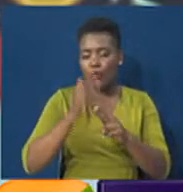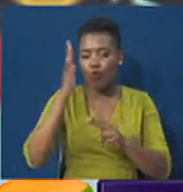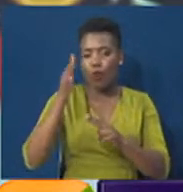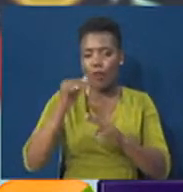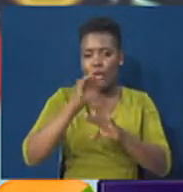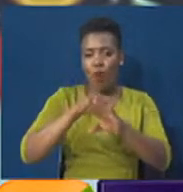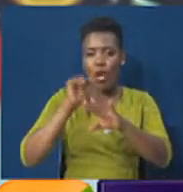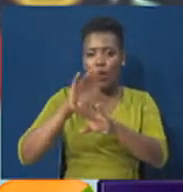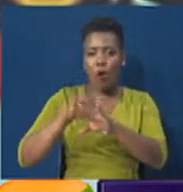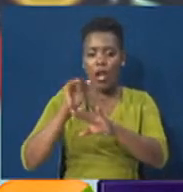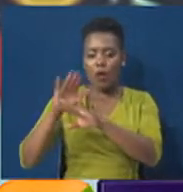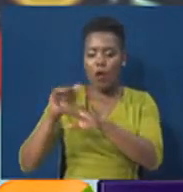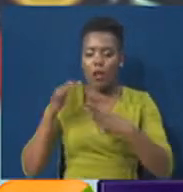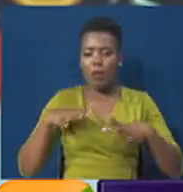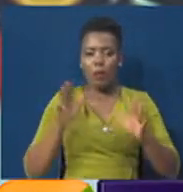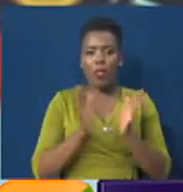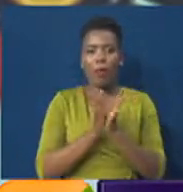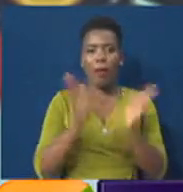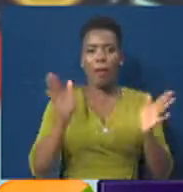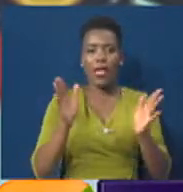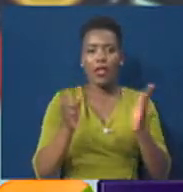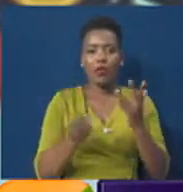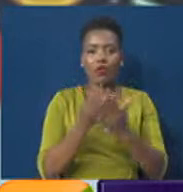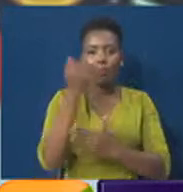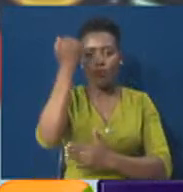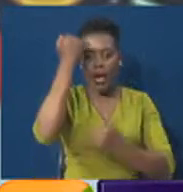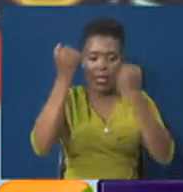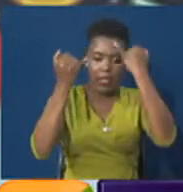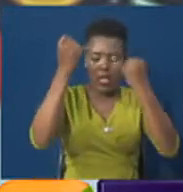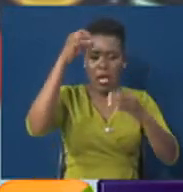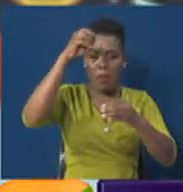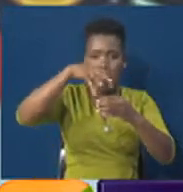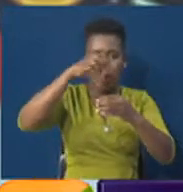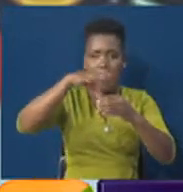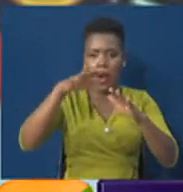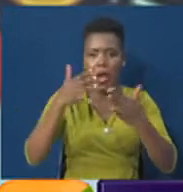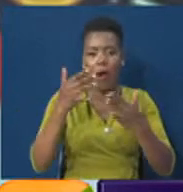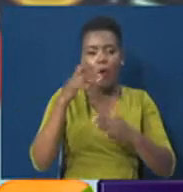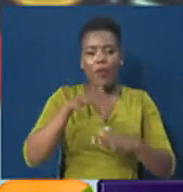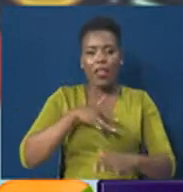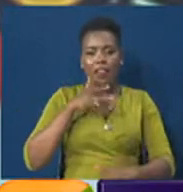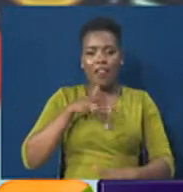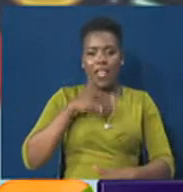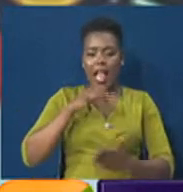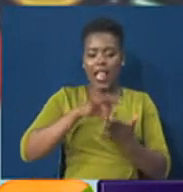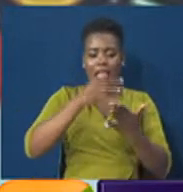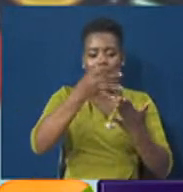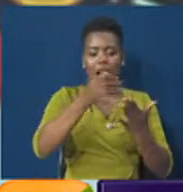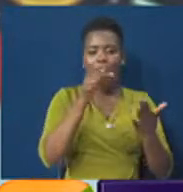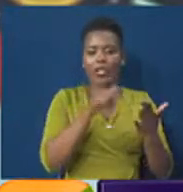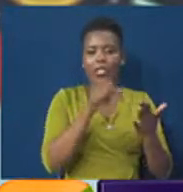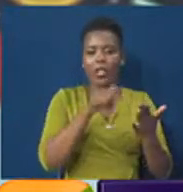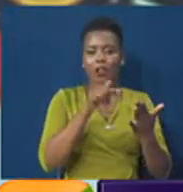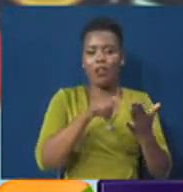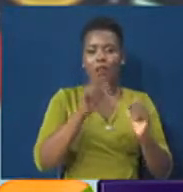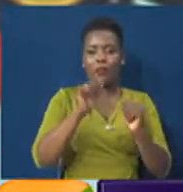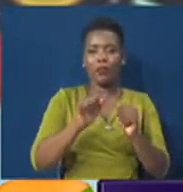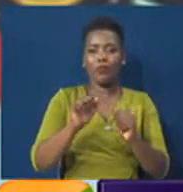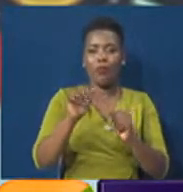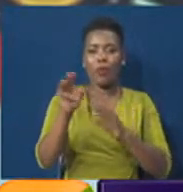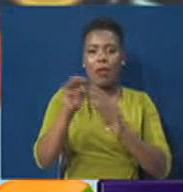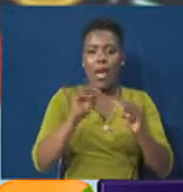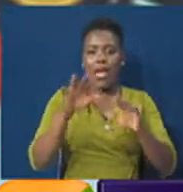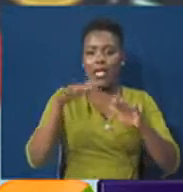calling the public to give their views on how best they feel the fund will be